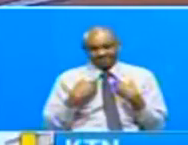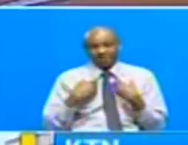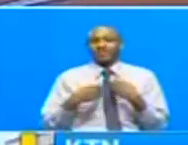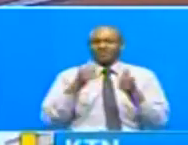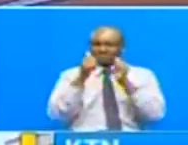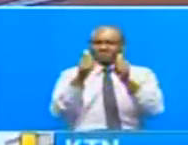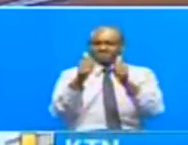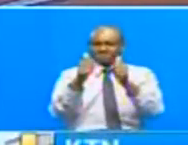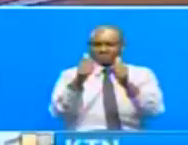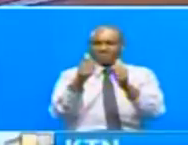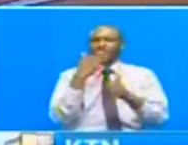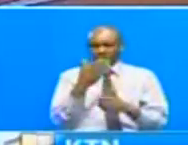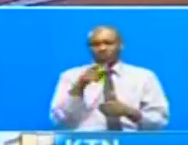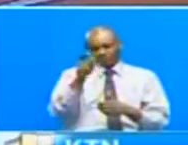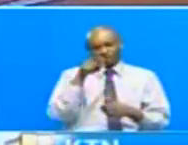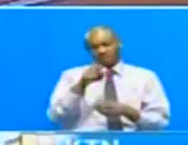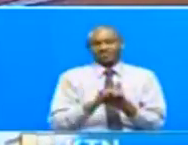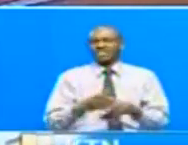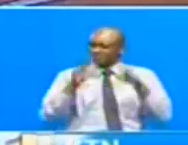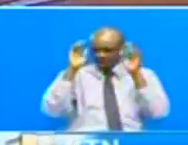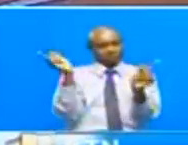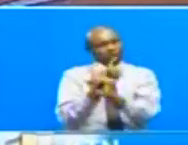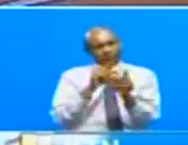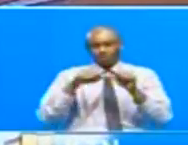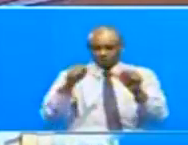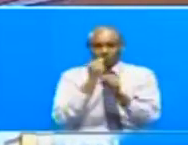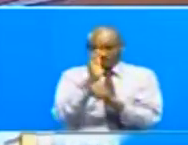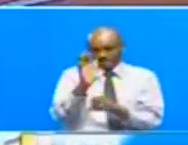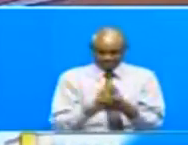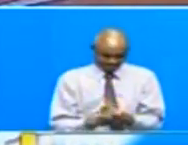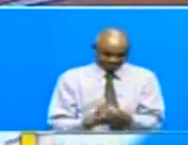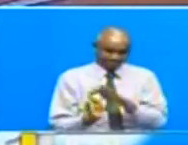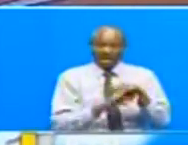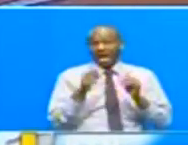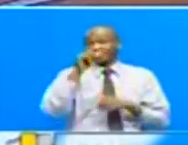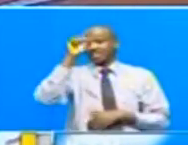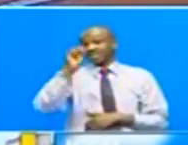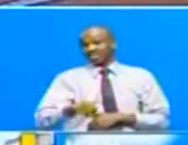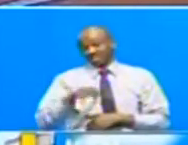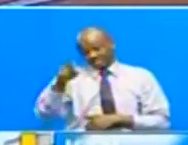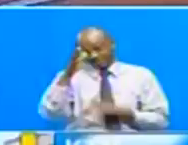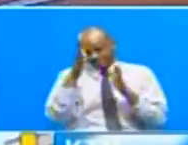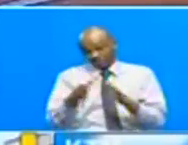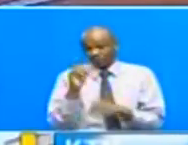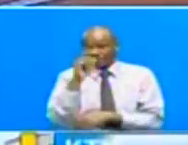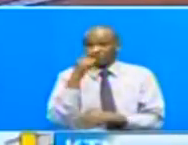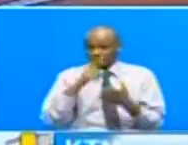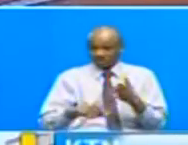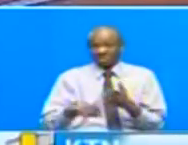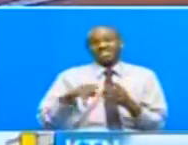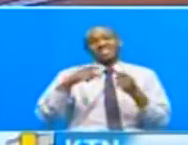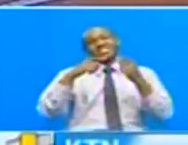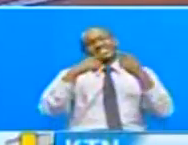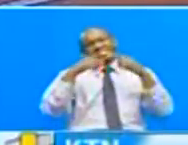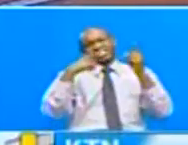Kudos, Madame Waiguru. Don't give up. There's a yes here. And this is from Jonah in Nairobi. You say, no,